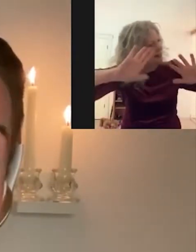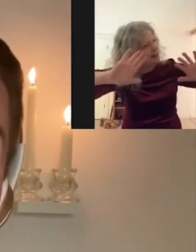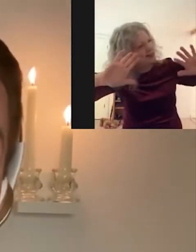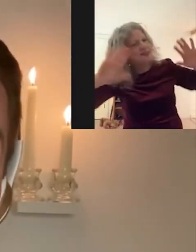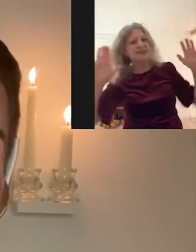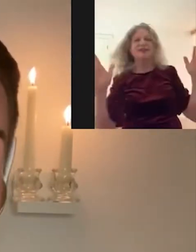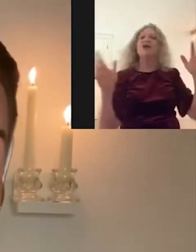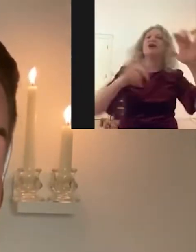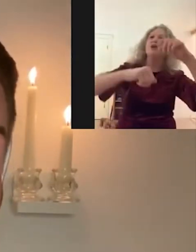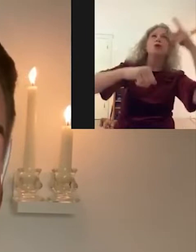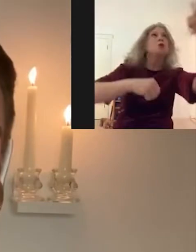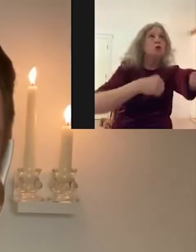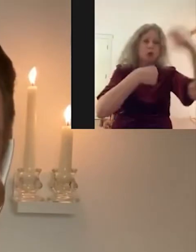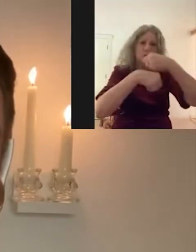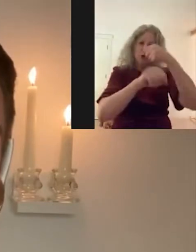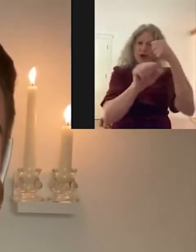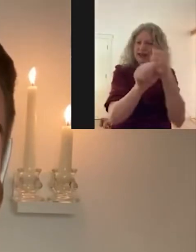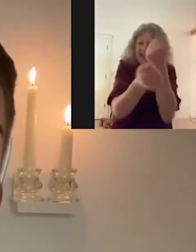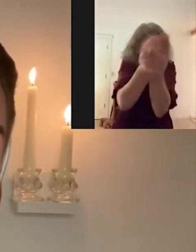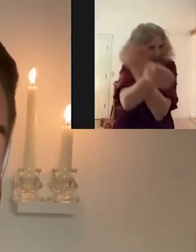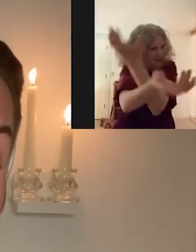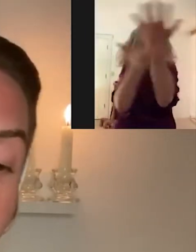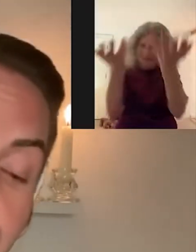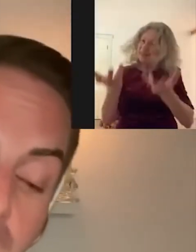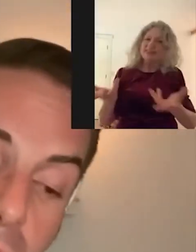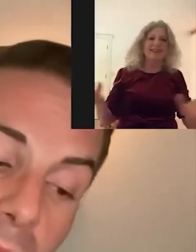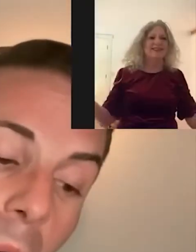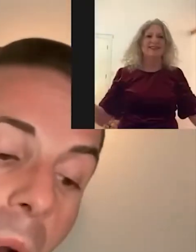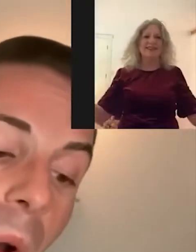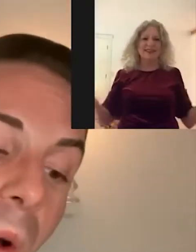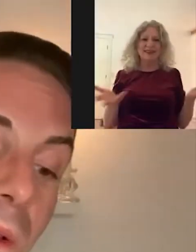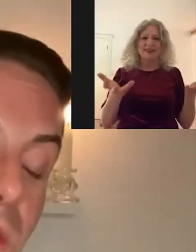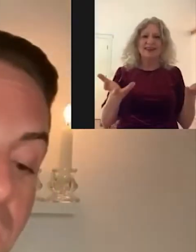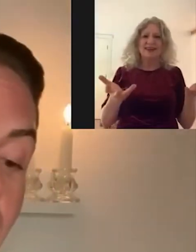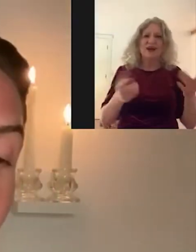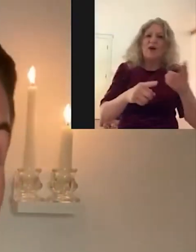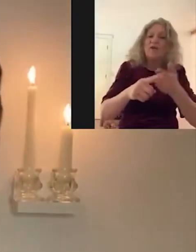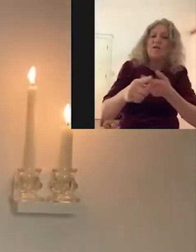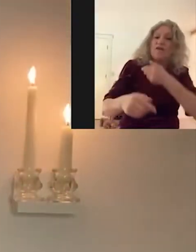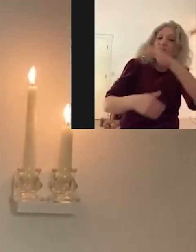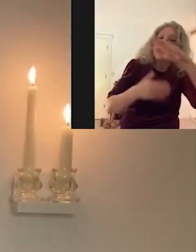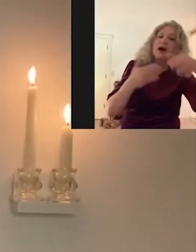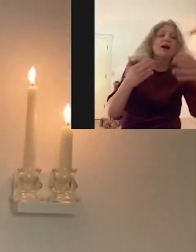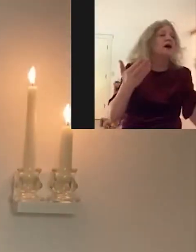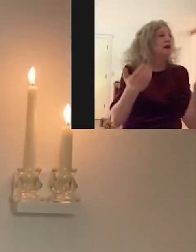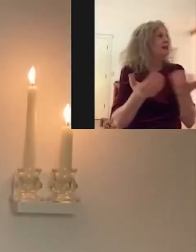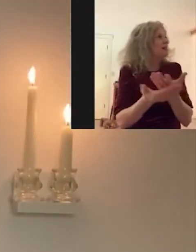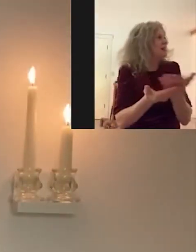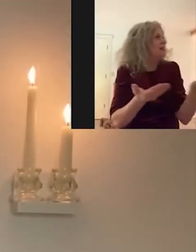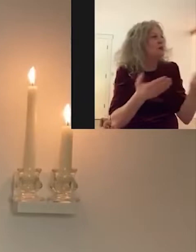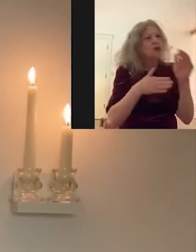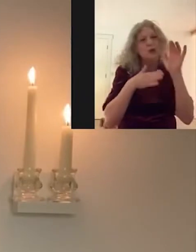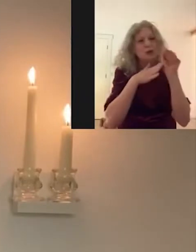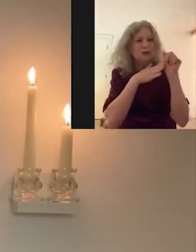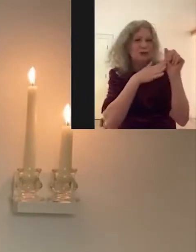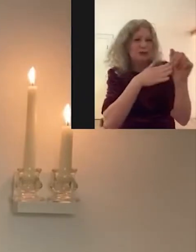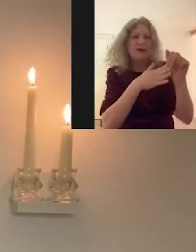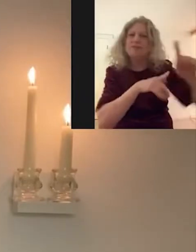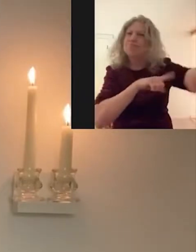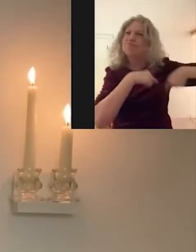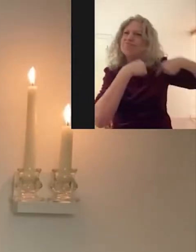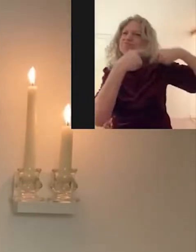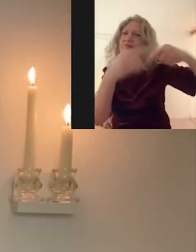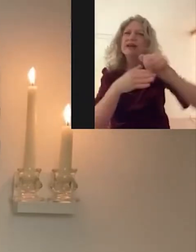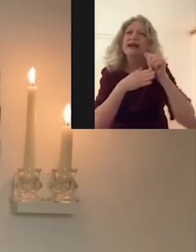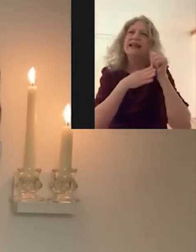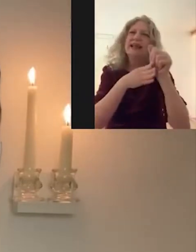Creator of the universe. From old you have led your people by night